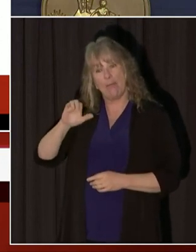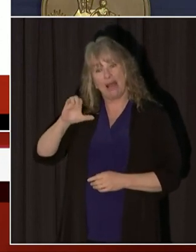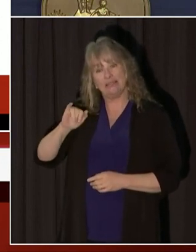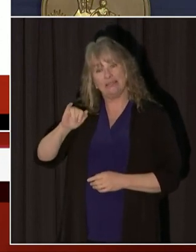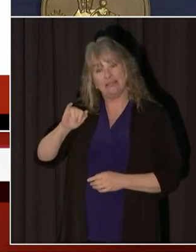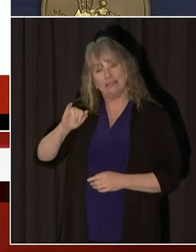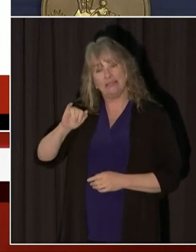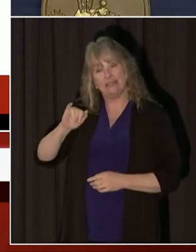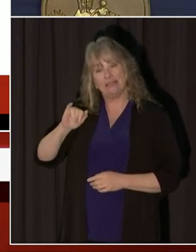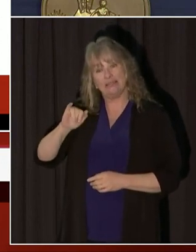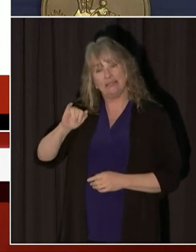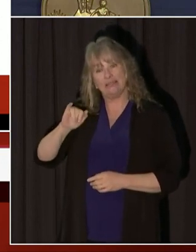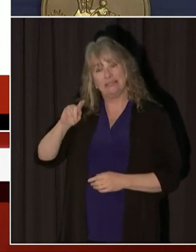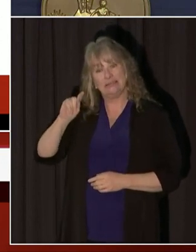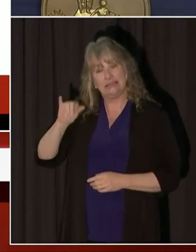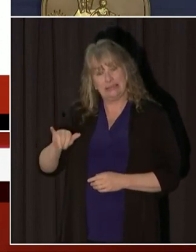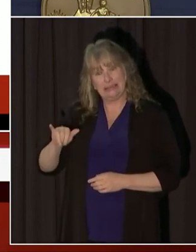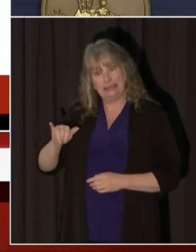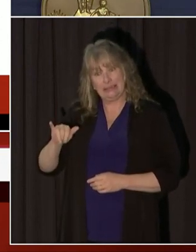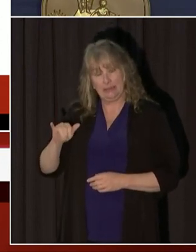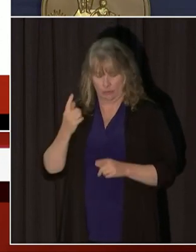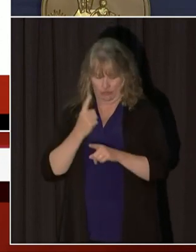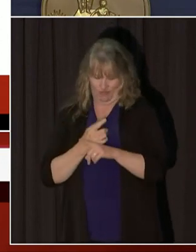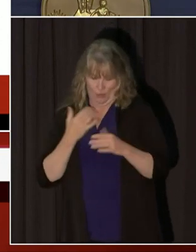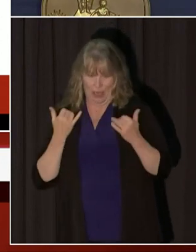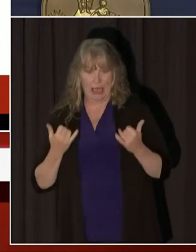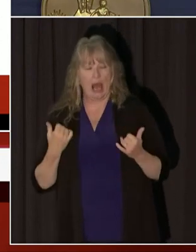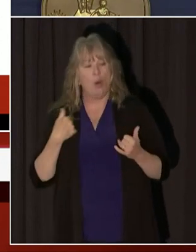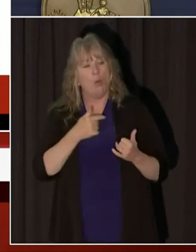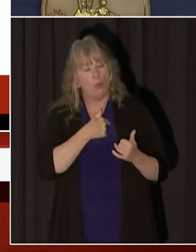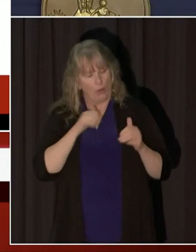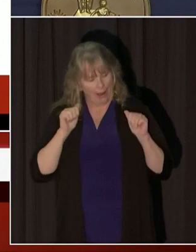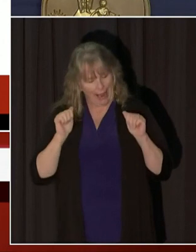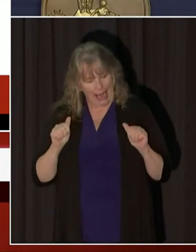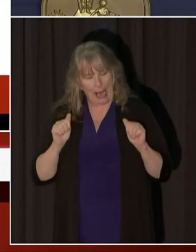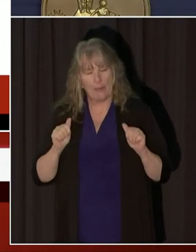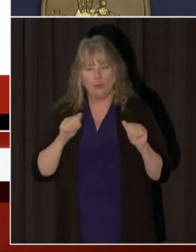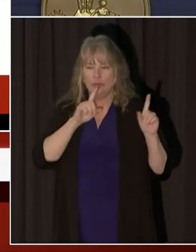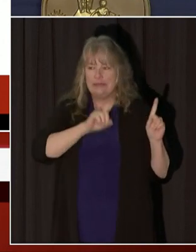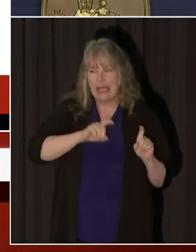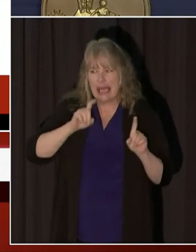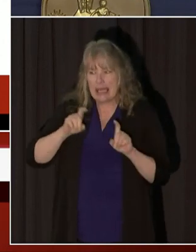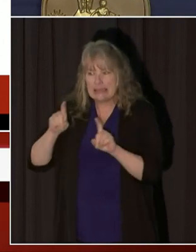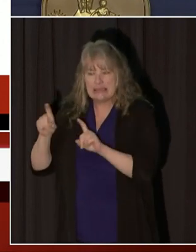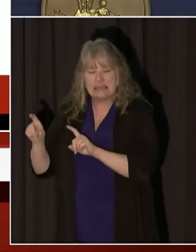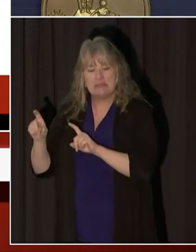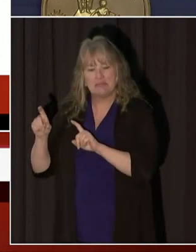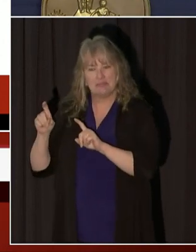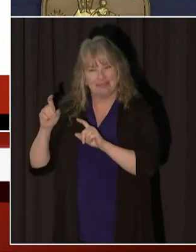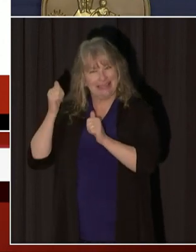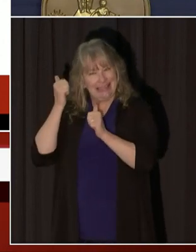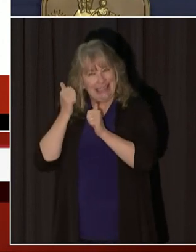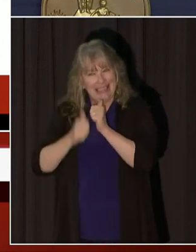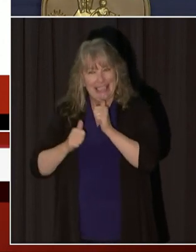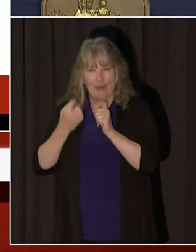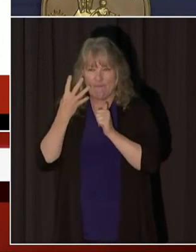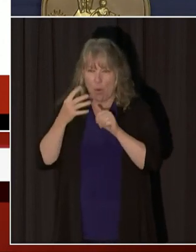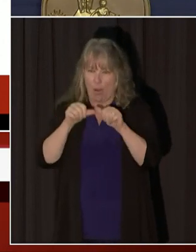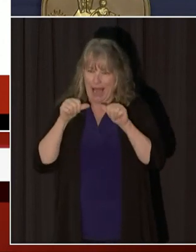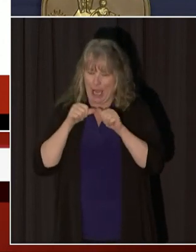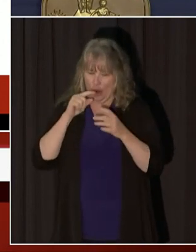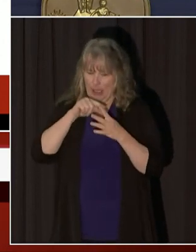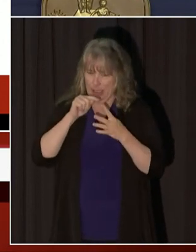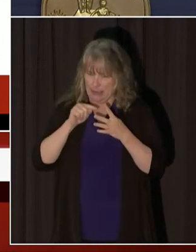that we are able to test in each of the 4